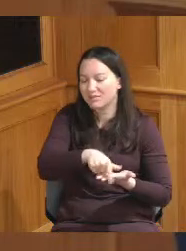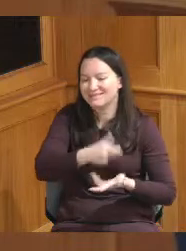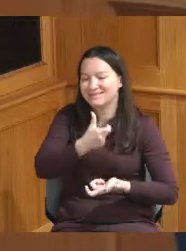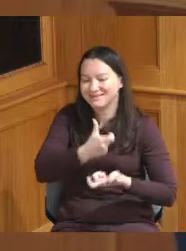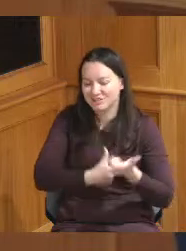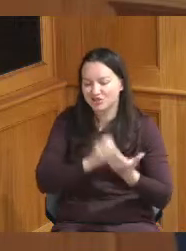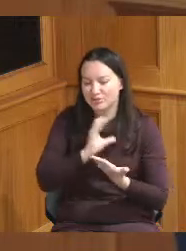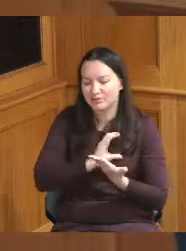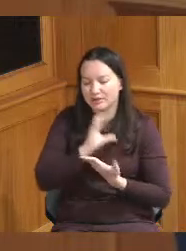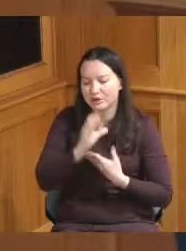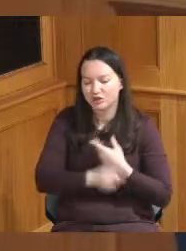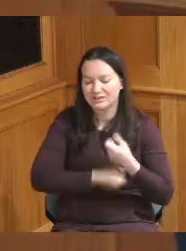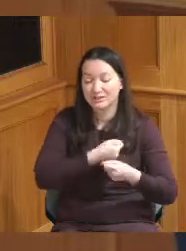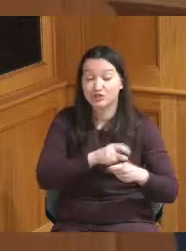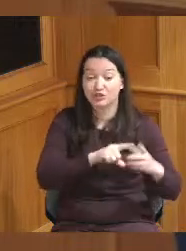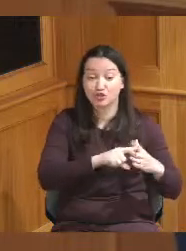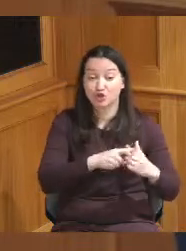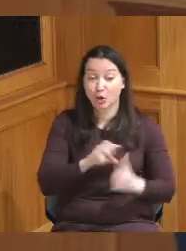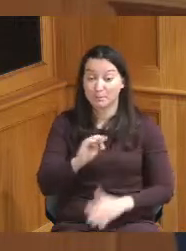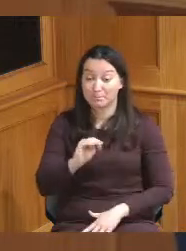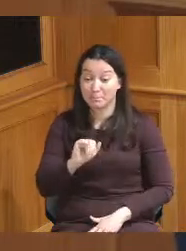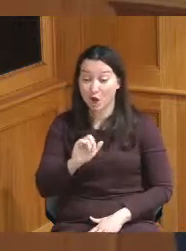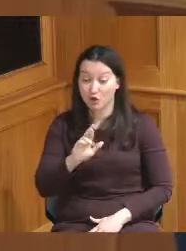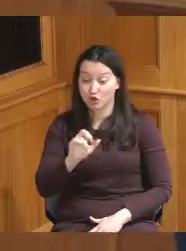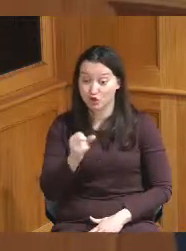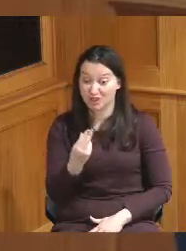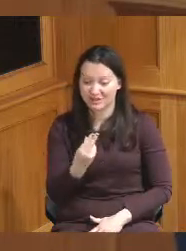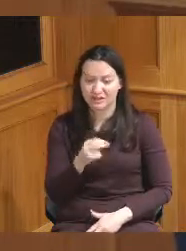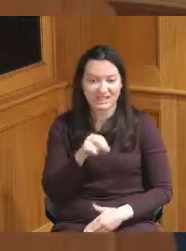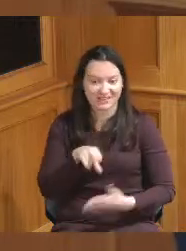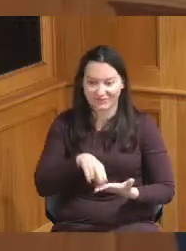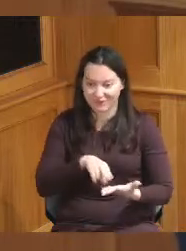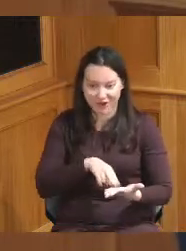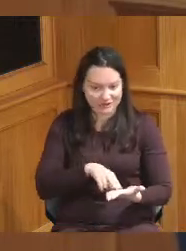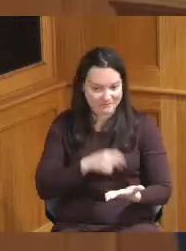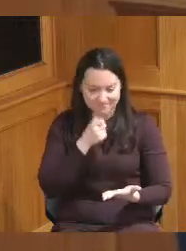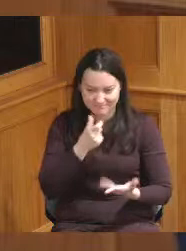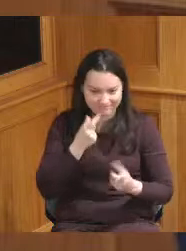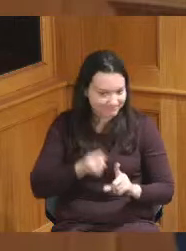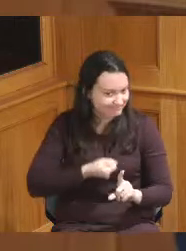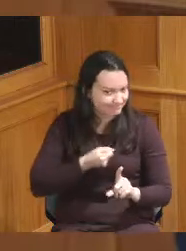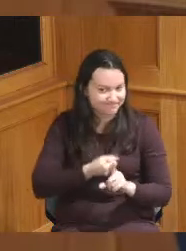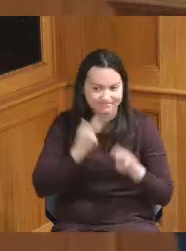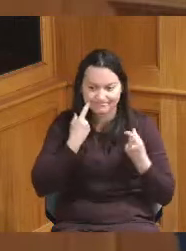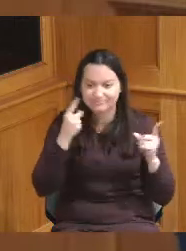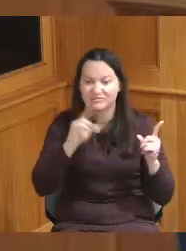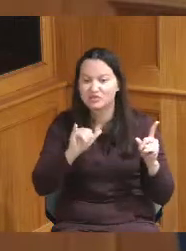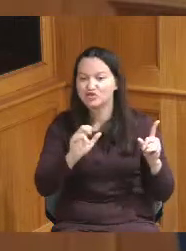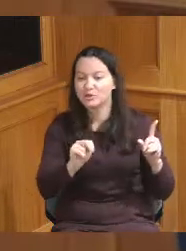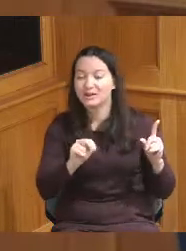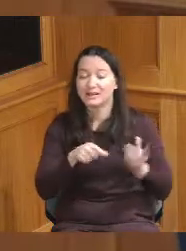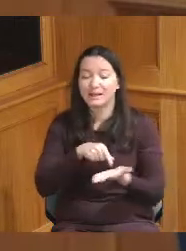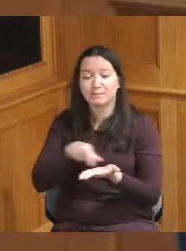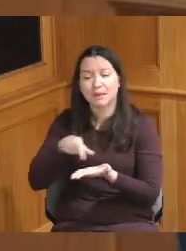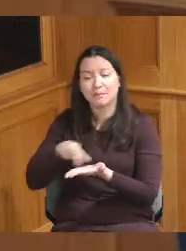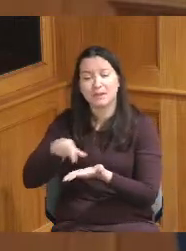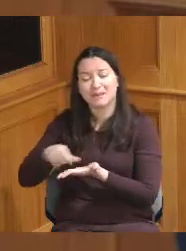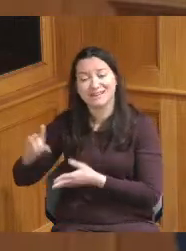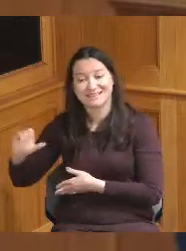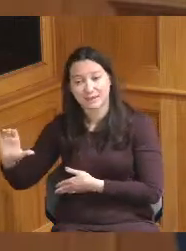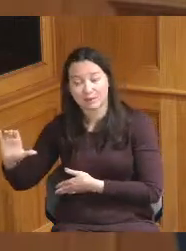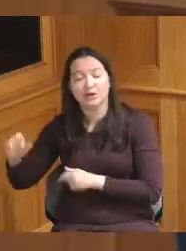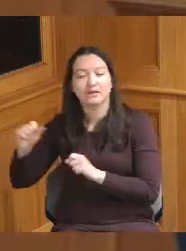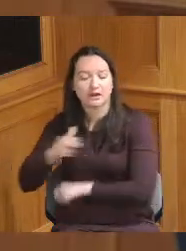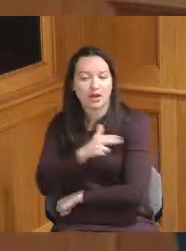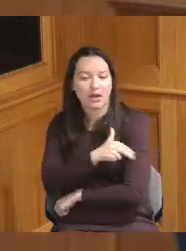year beginning in March. So if for some reason the contract doesn't advance until January, being able to make payments through the end of December will